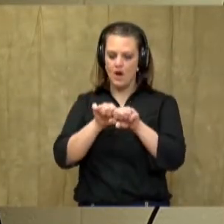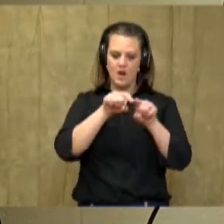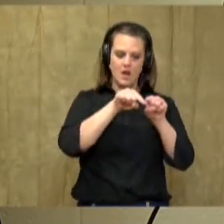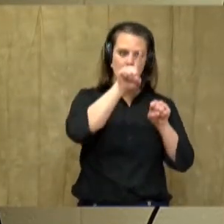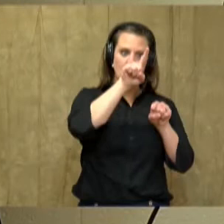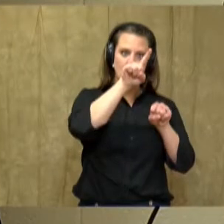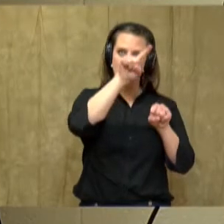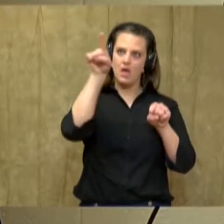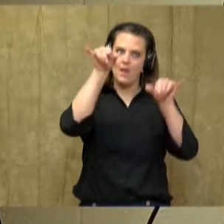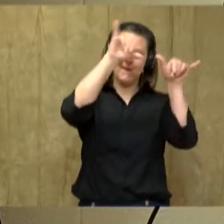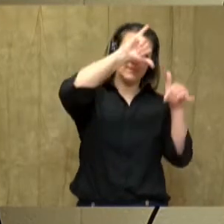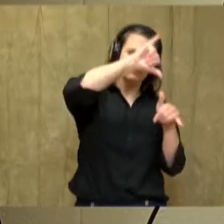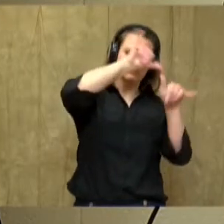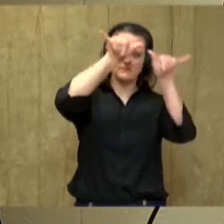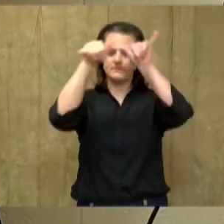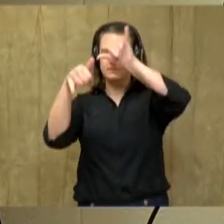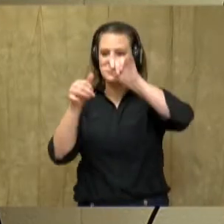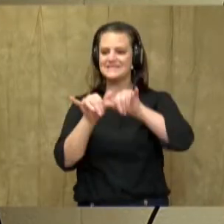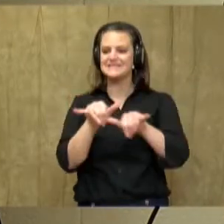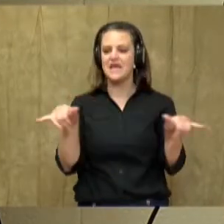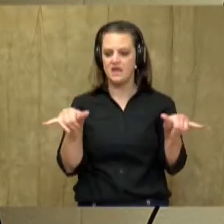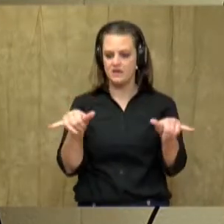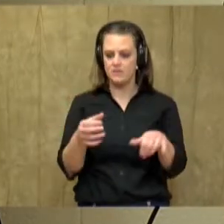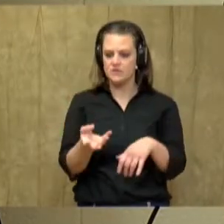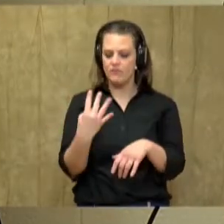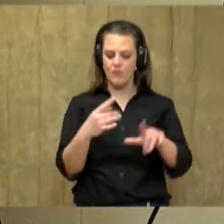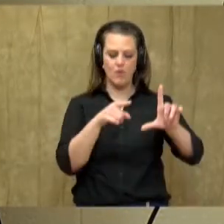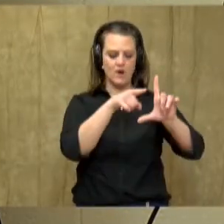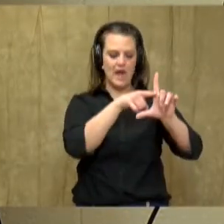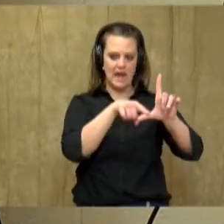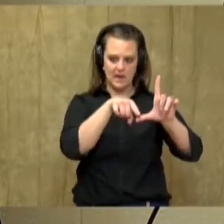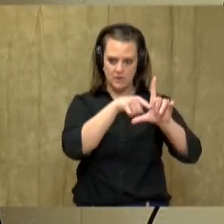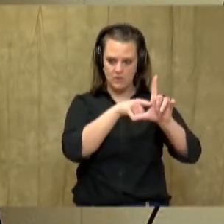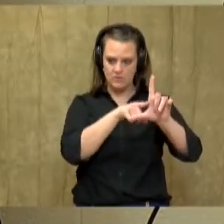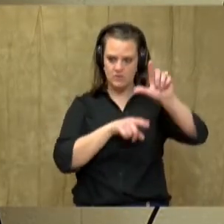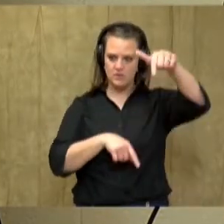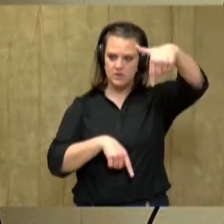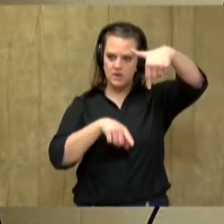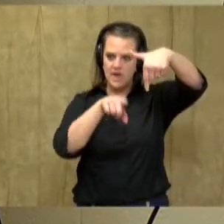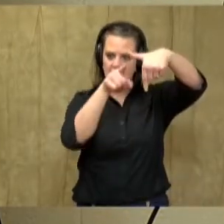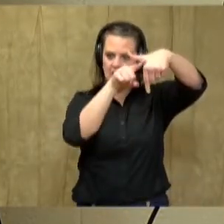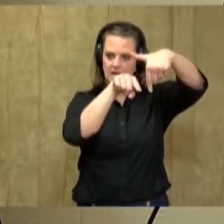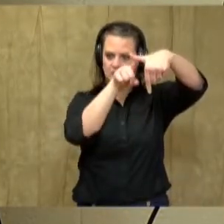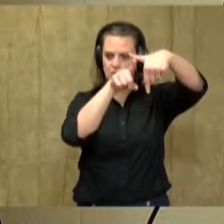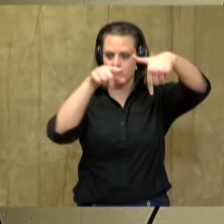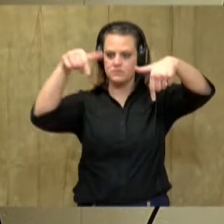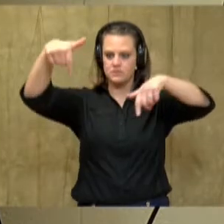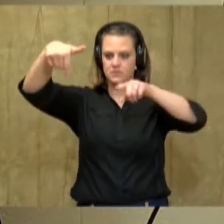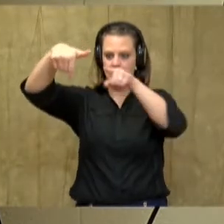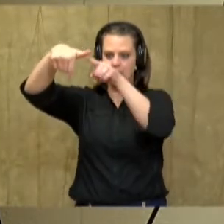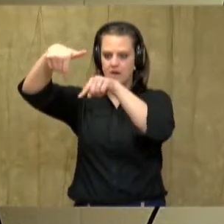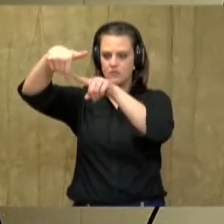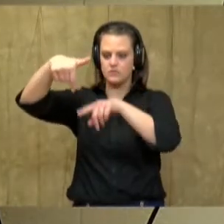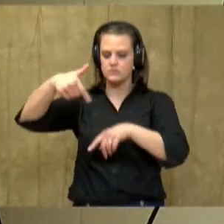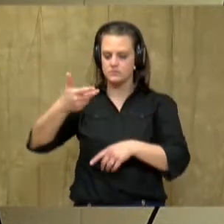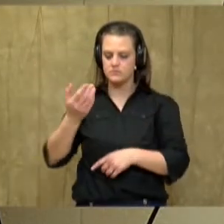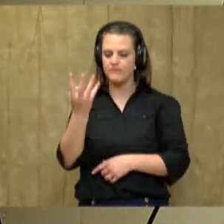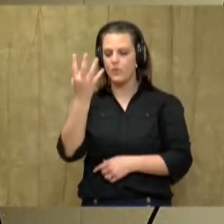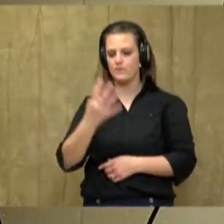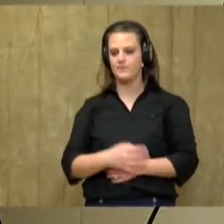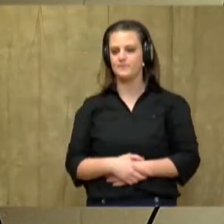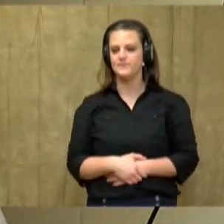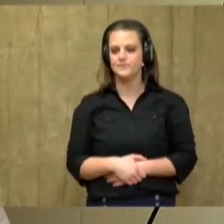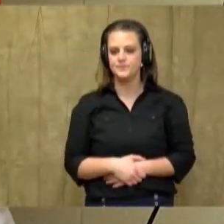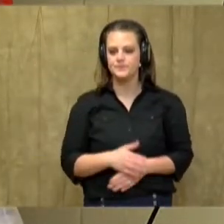the same length and 4 right angles. They're going to be exactly 90 degrees. All right, let's look at